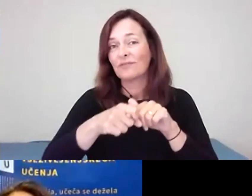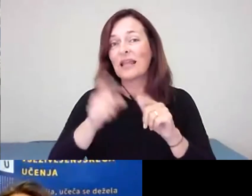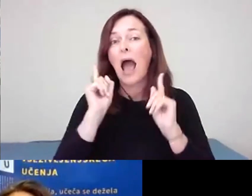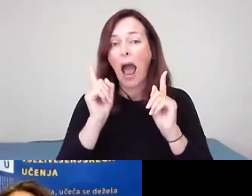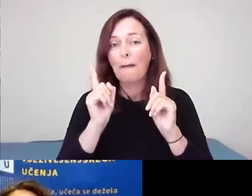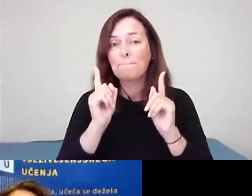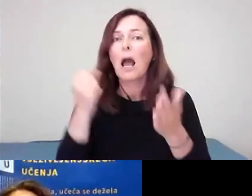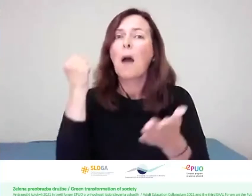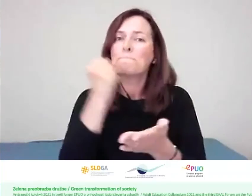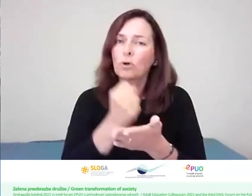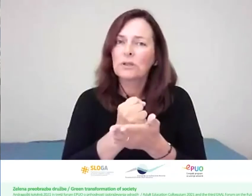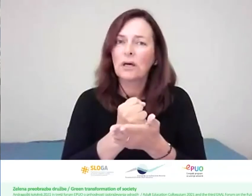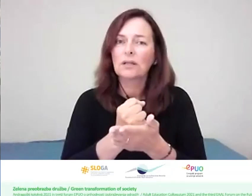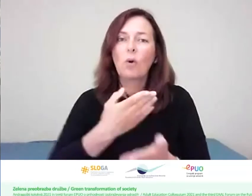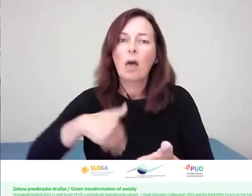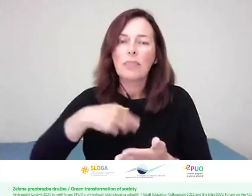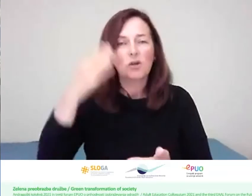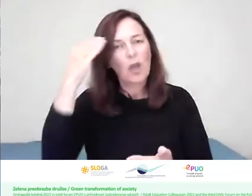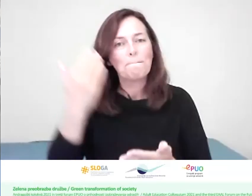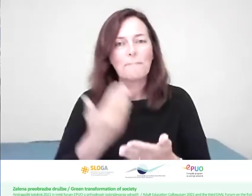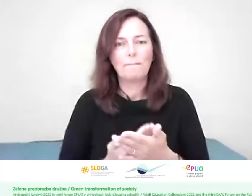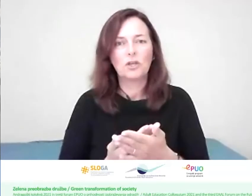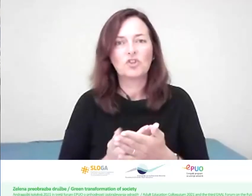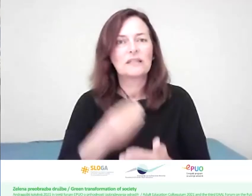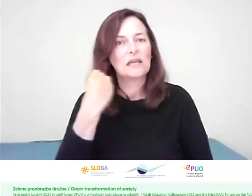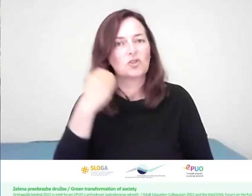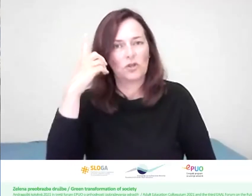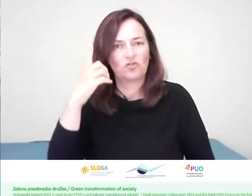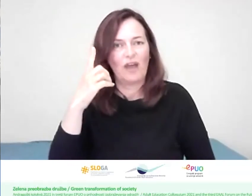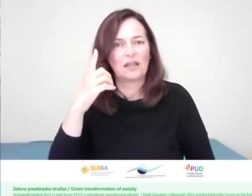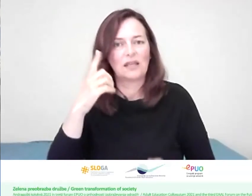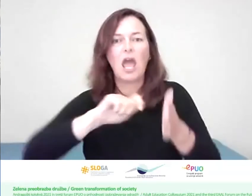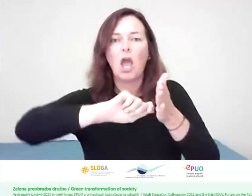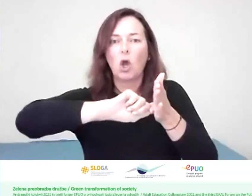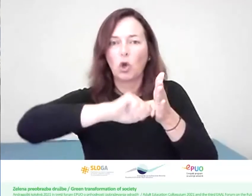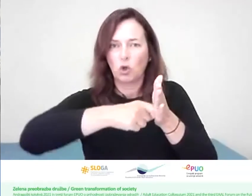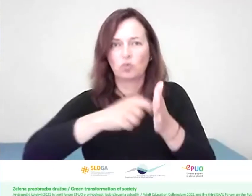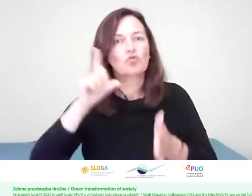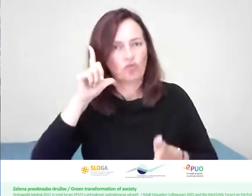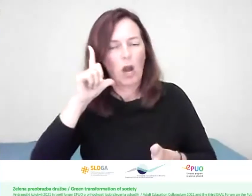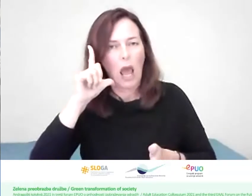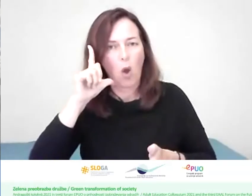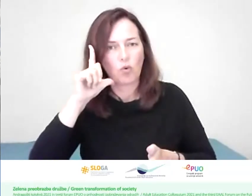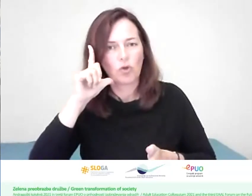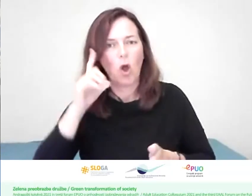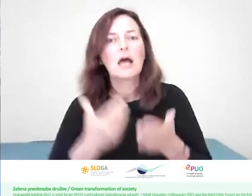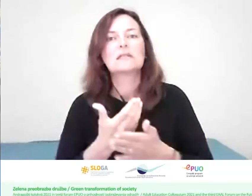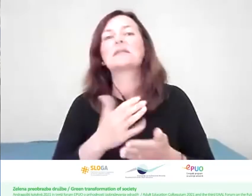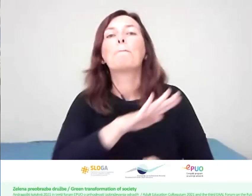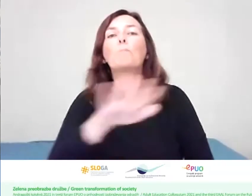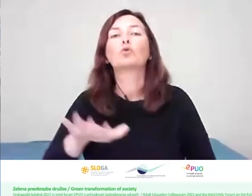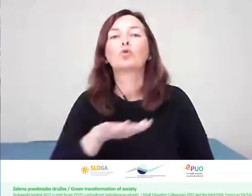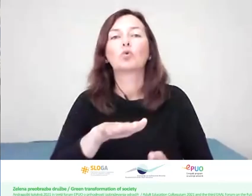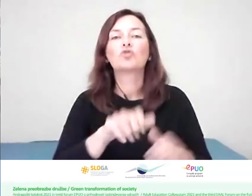is crucial, especially in the field of sustainability. I would also like to say